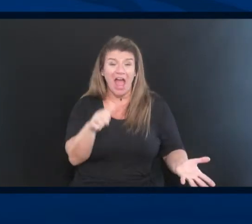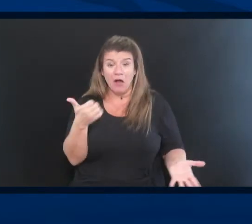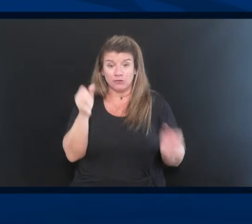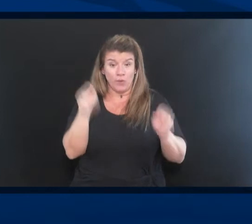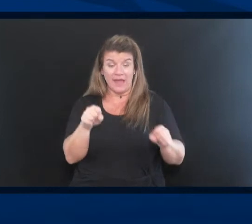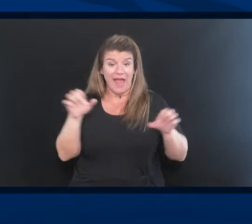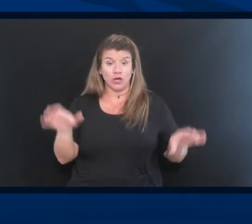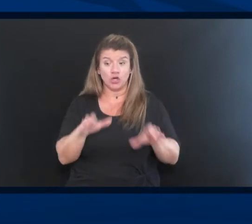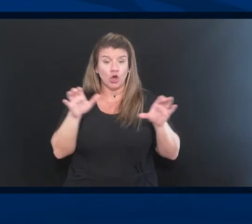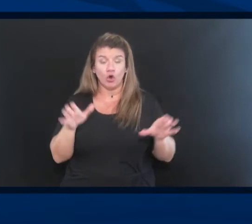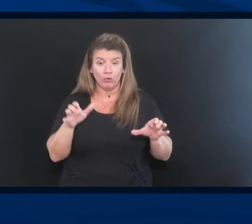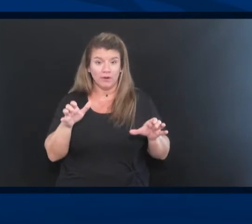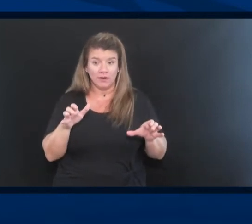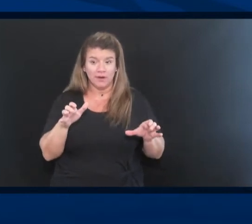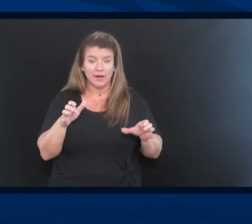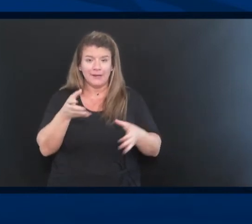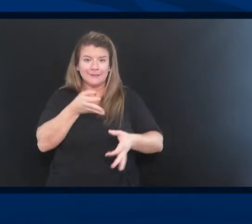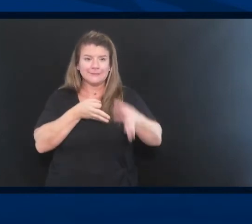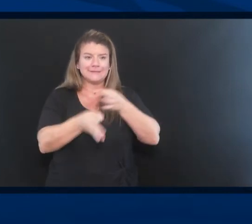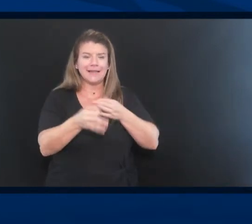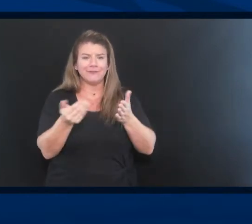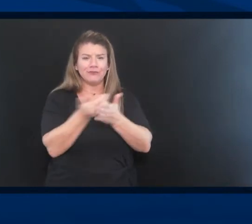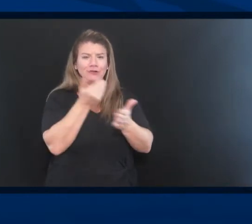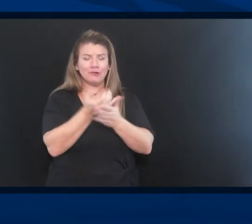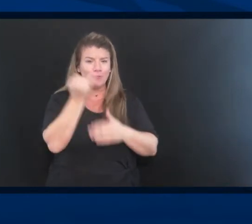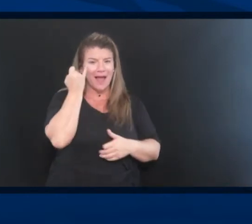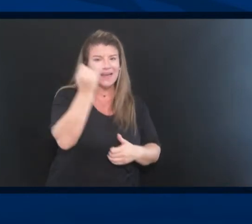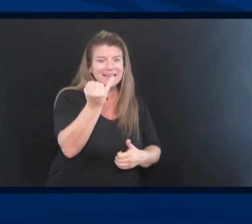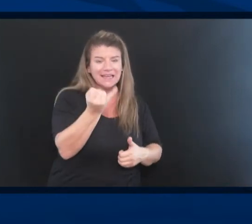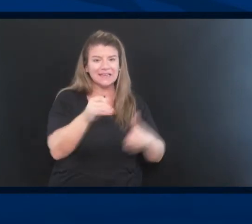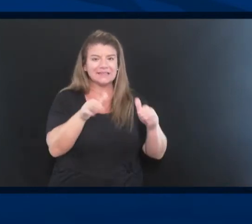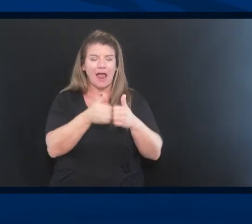besides implementing new ideas? How can we act?